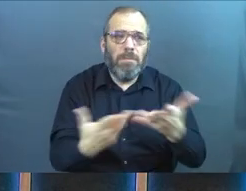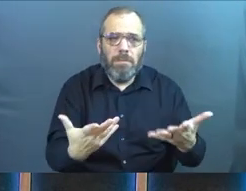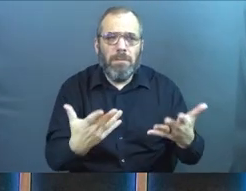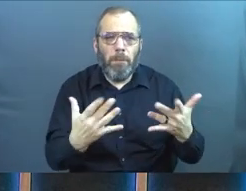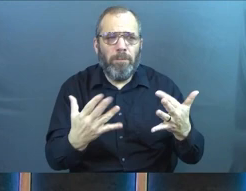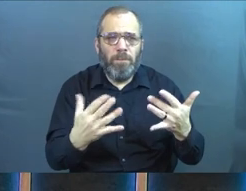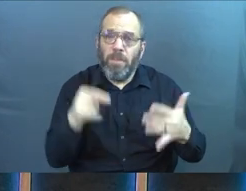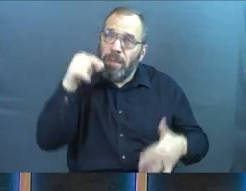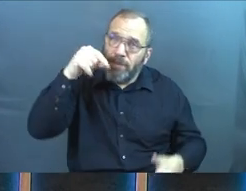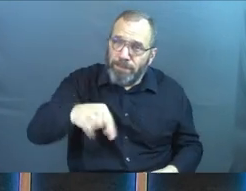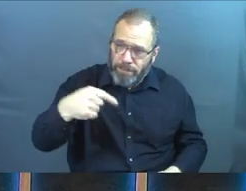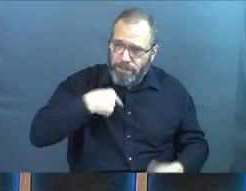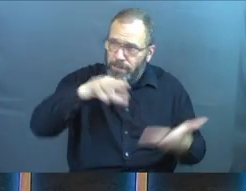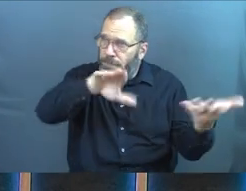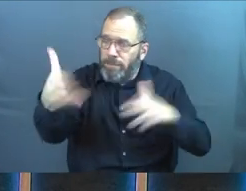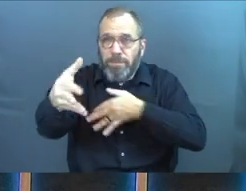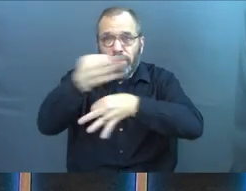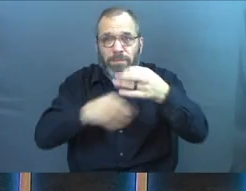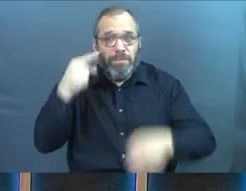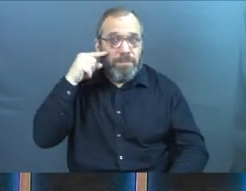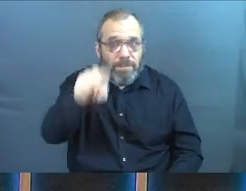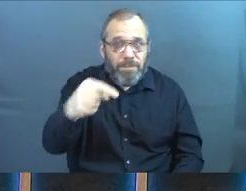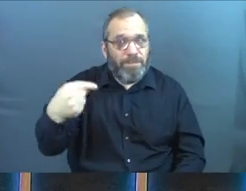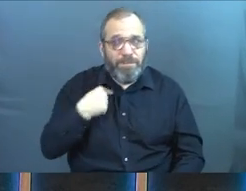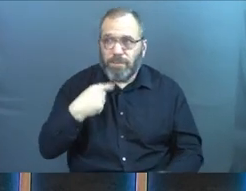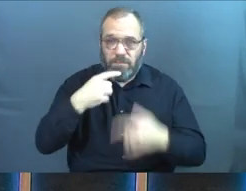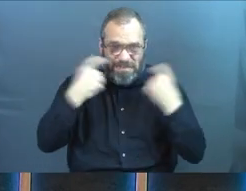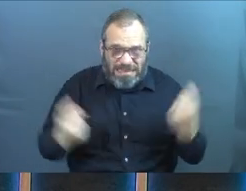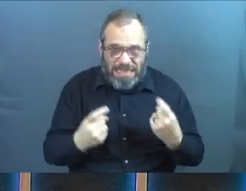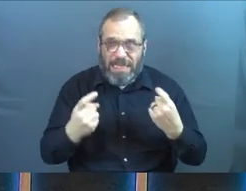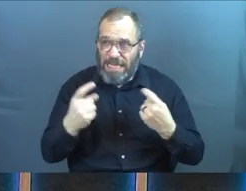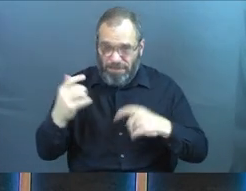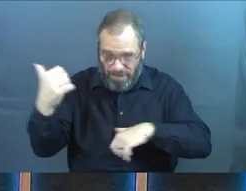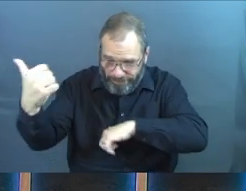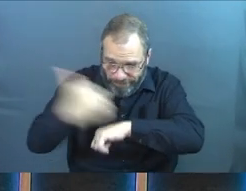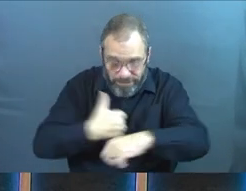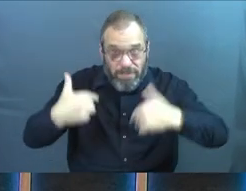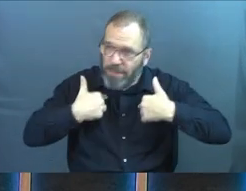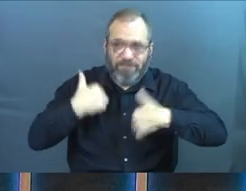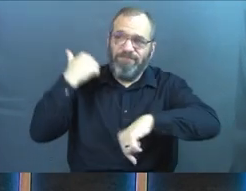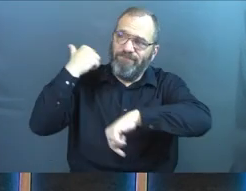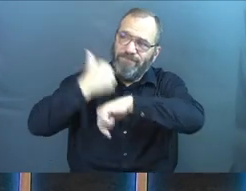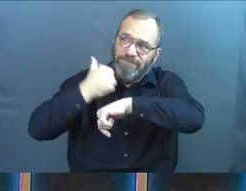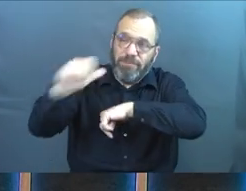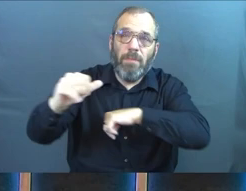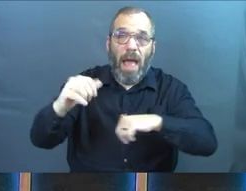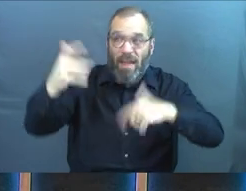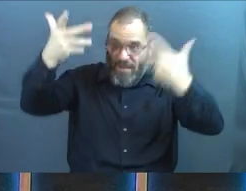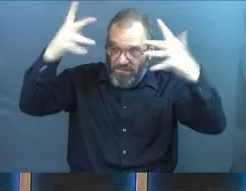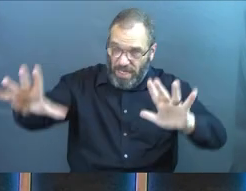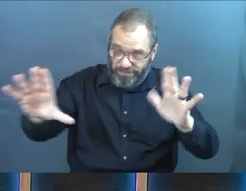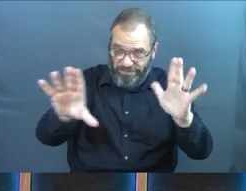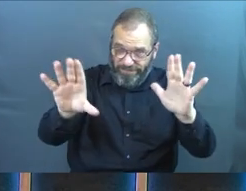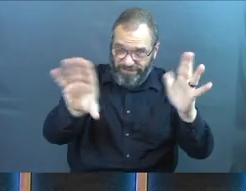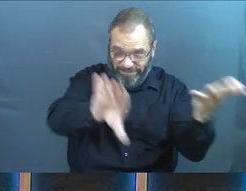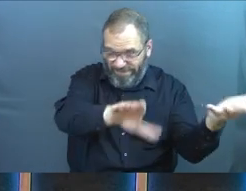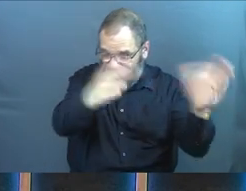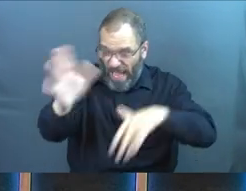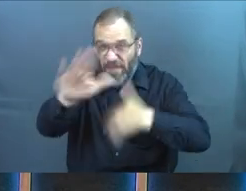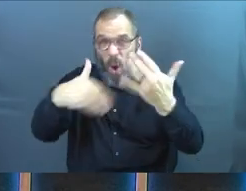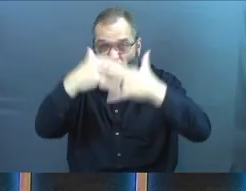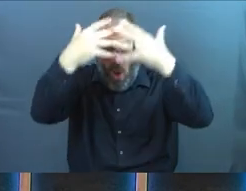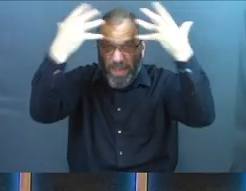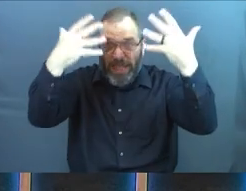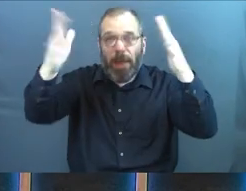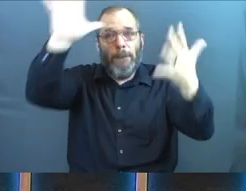It symbolized, this is what I'm dying for. This is what I'm accused of. And once I'm done dying, all of